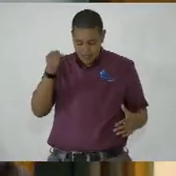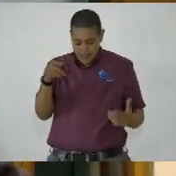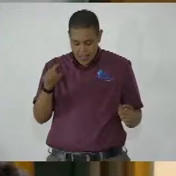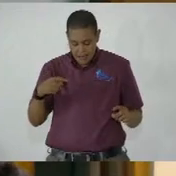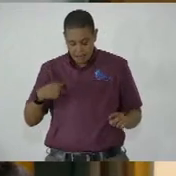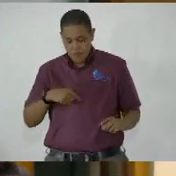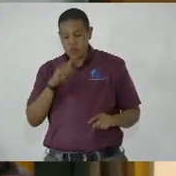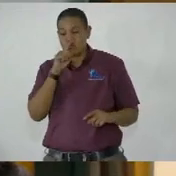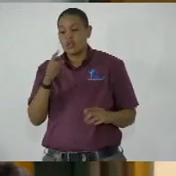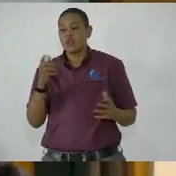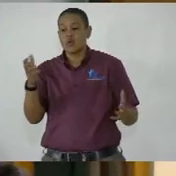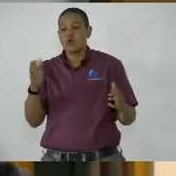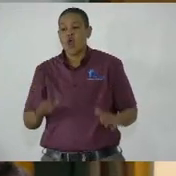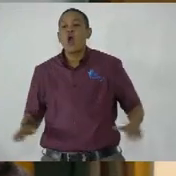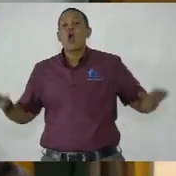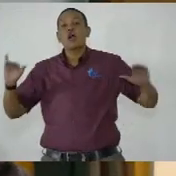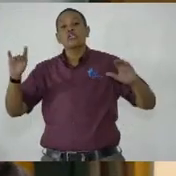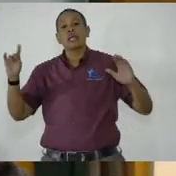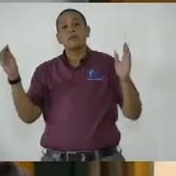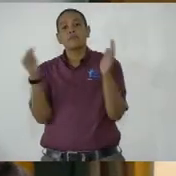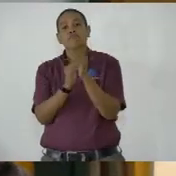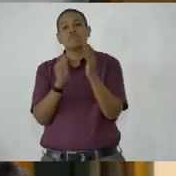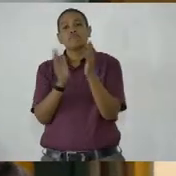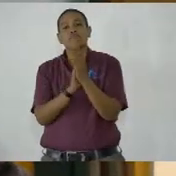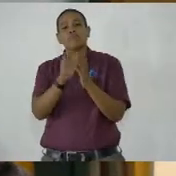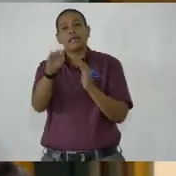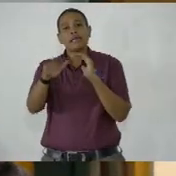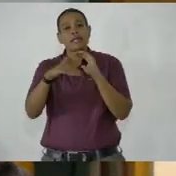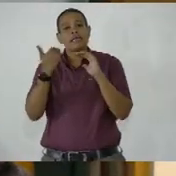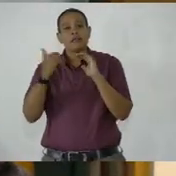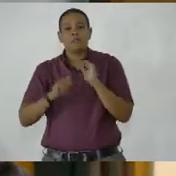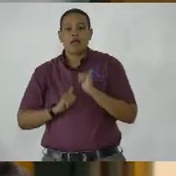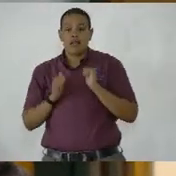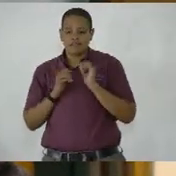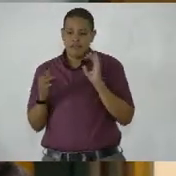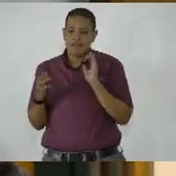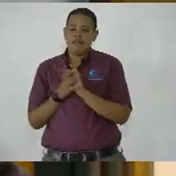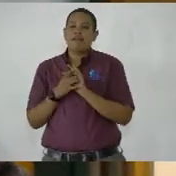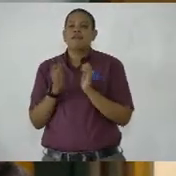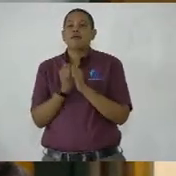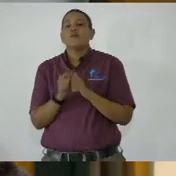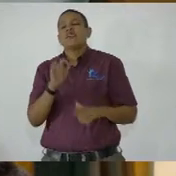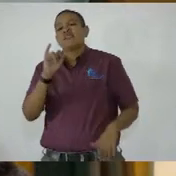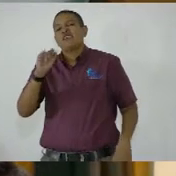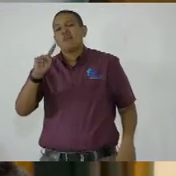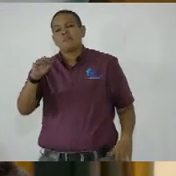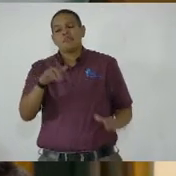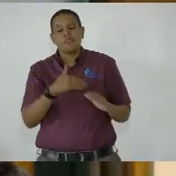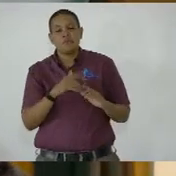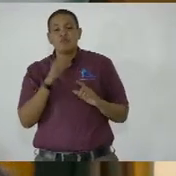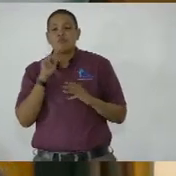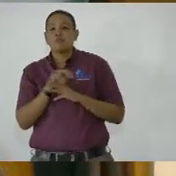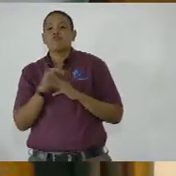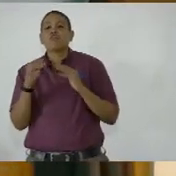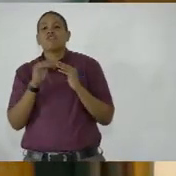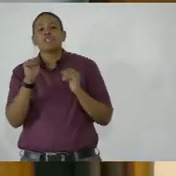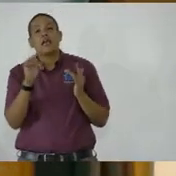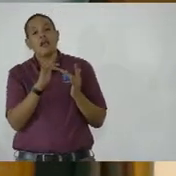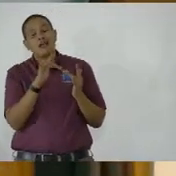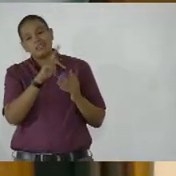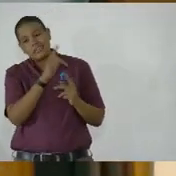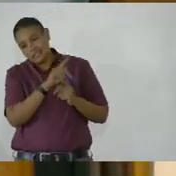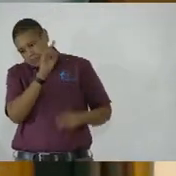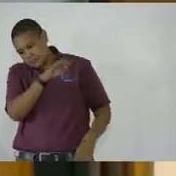really want all the GPs to be able to have an email so the Ministry of Justice can be in